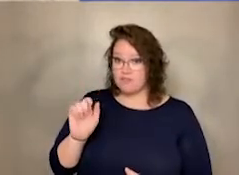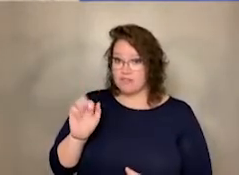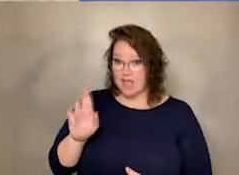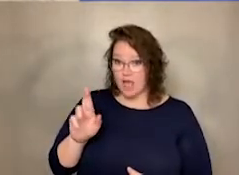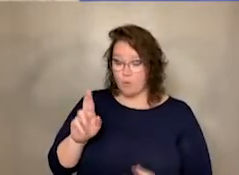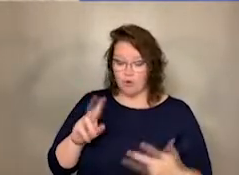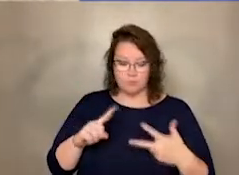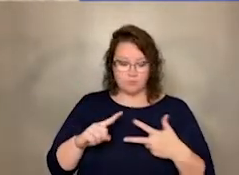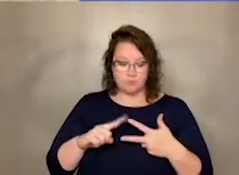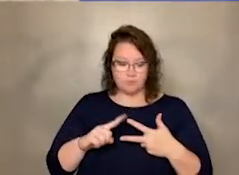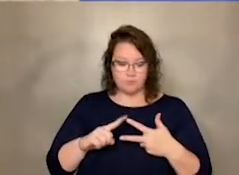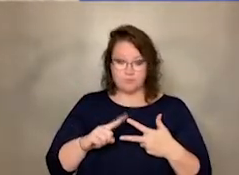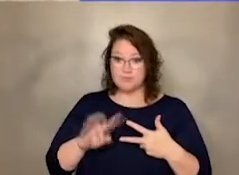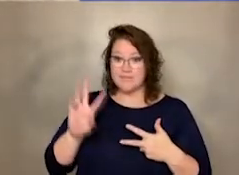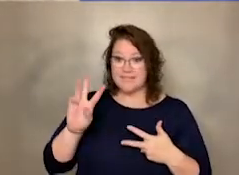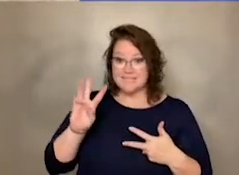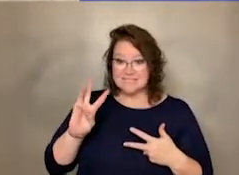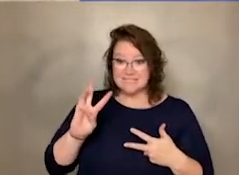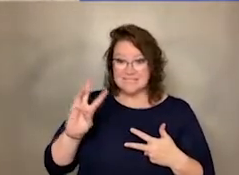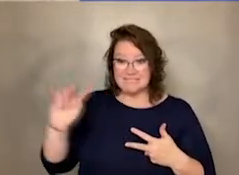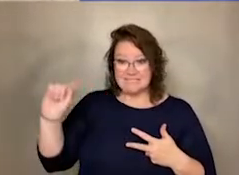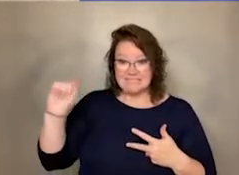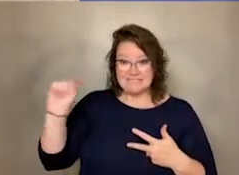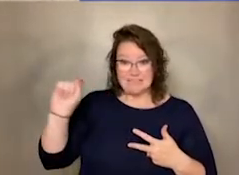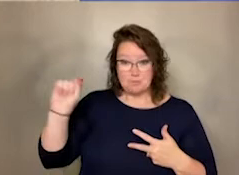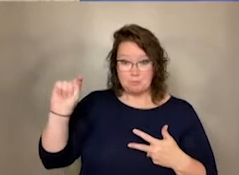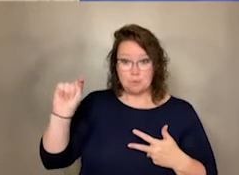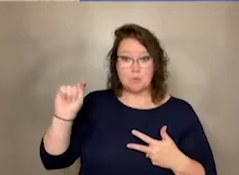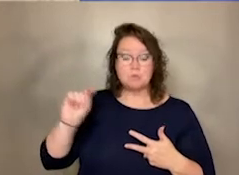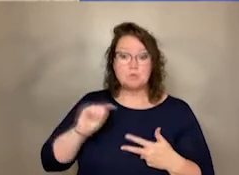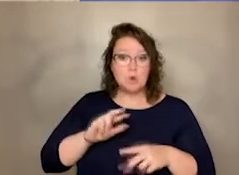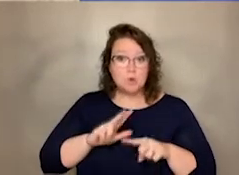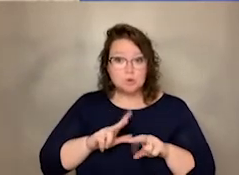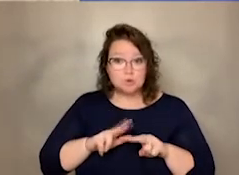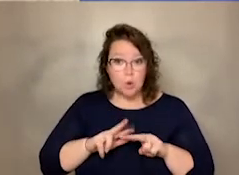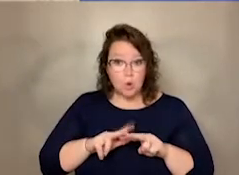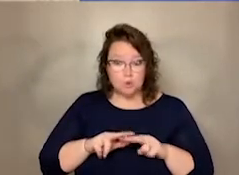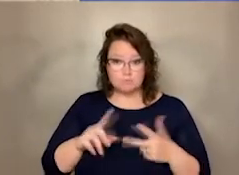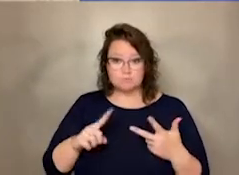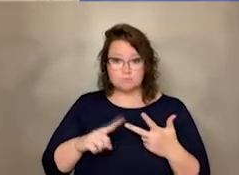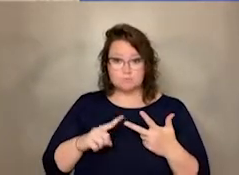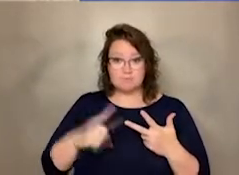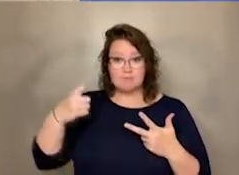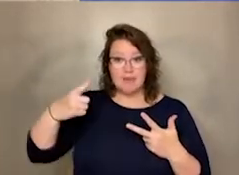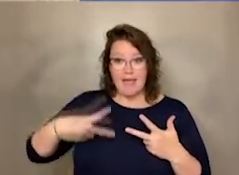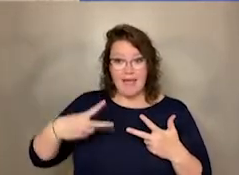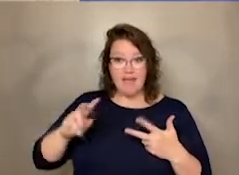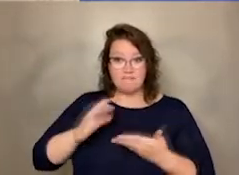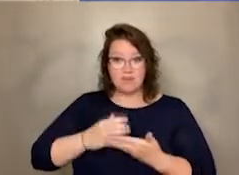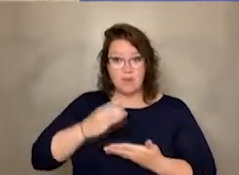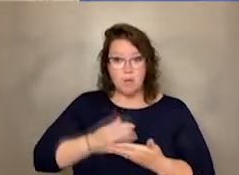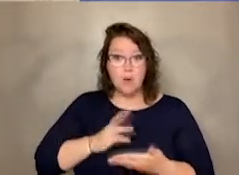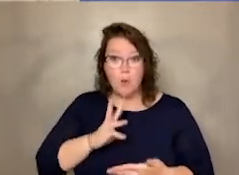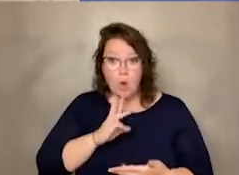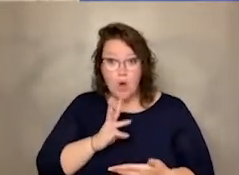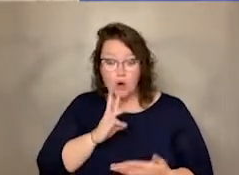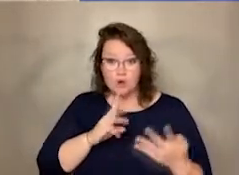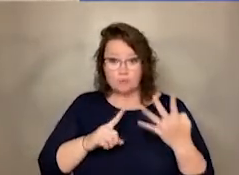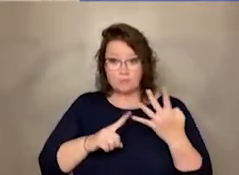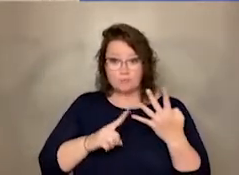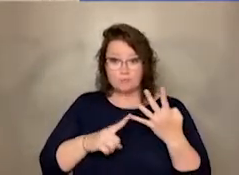6 tablespoons of salt, 1/2 cup of water, 1/2 teaspoon